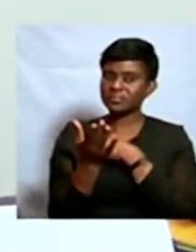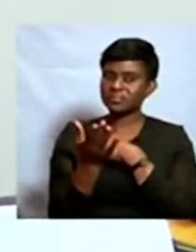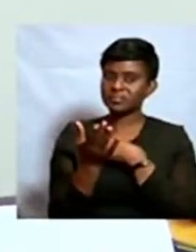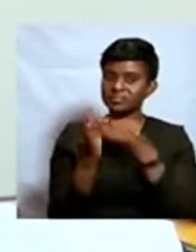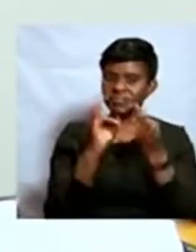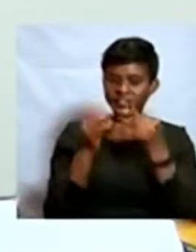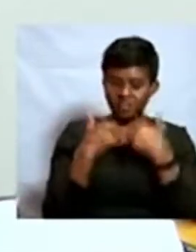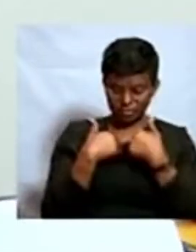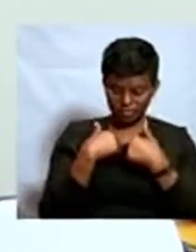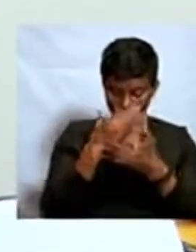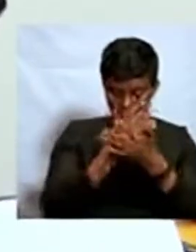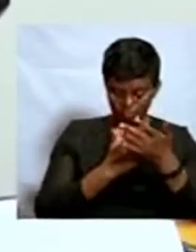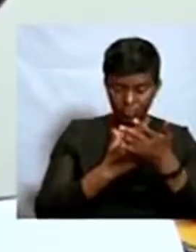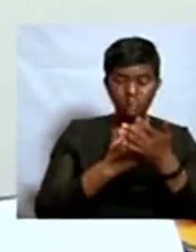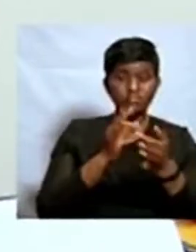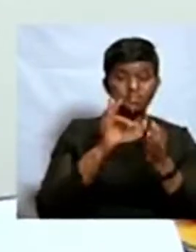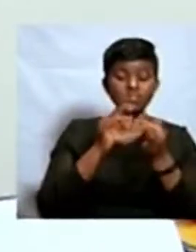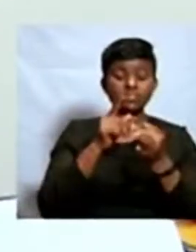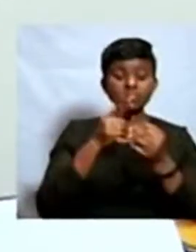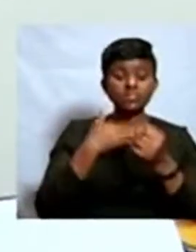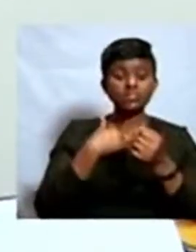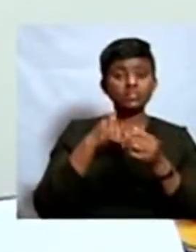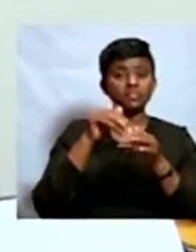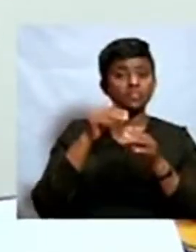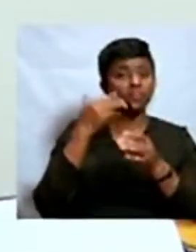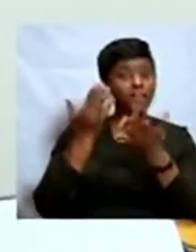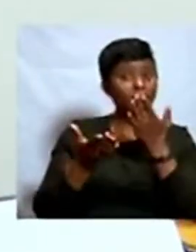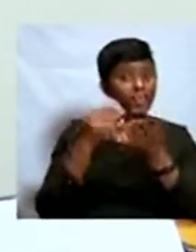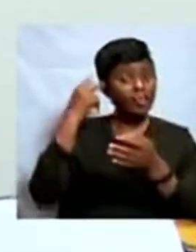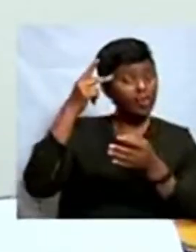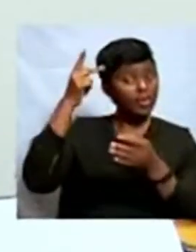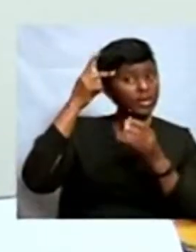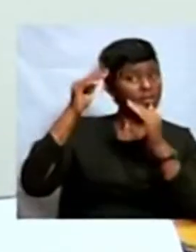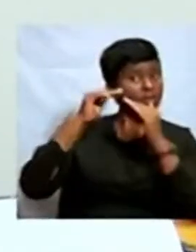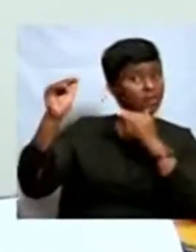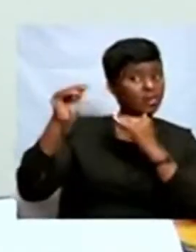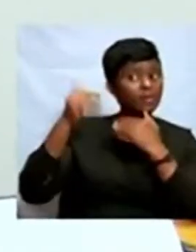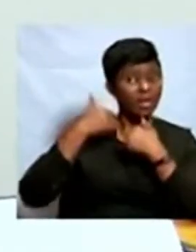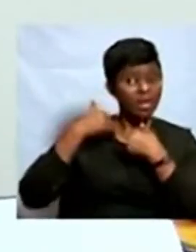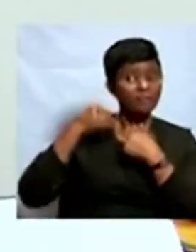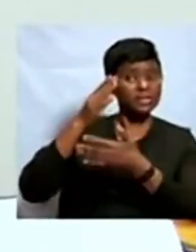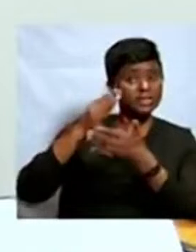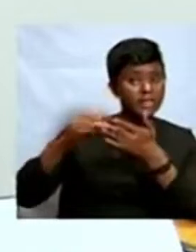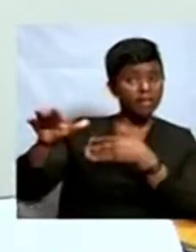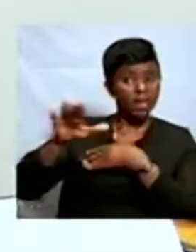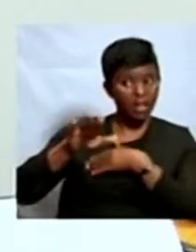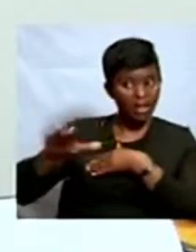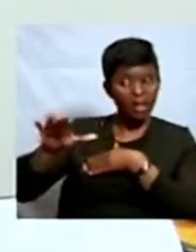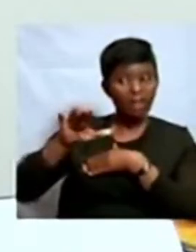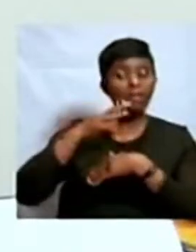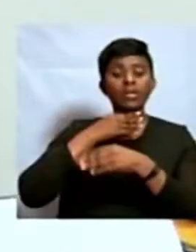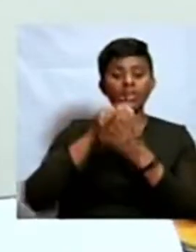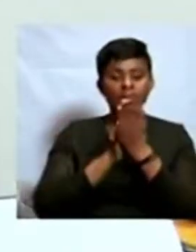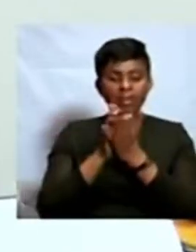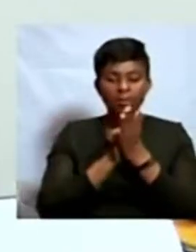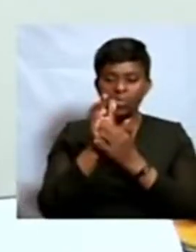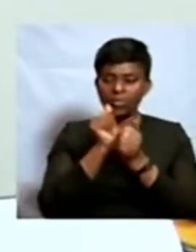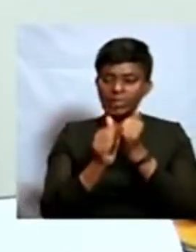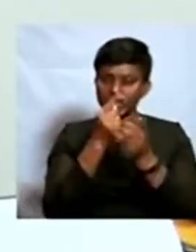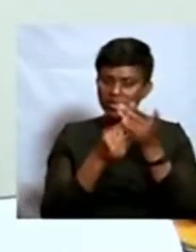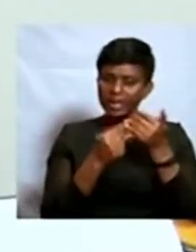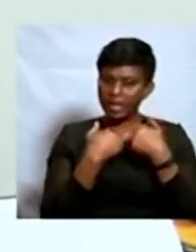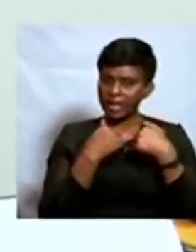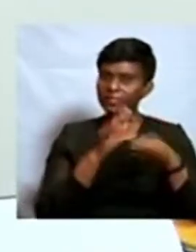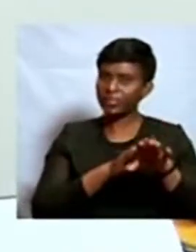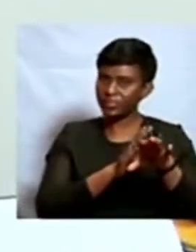if there are some at political level there are some interests that have to be pursued,